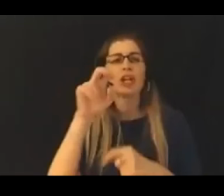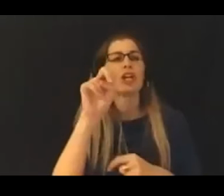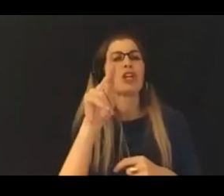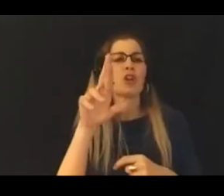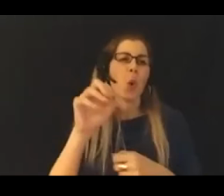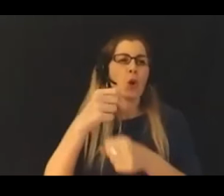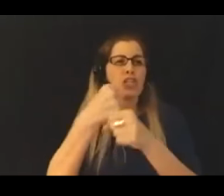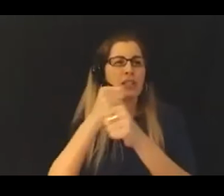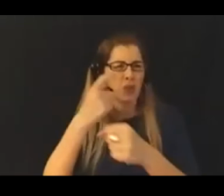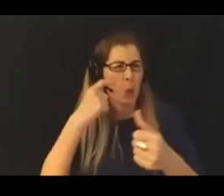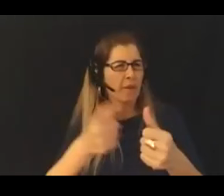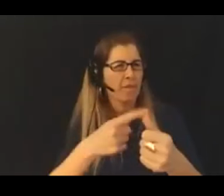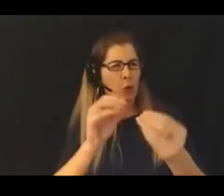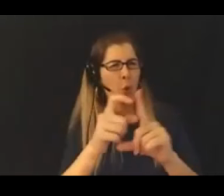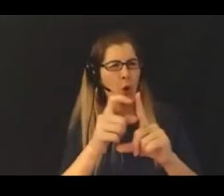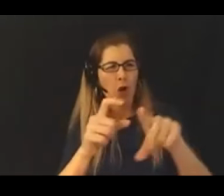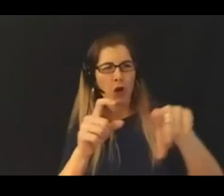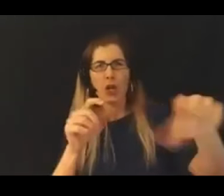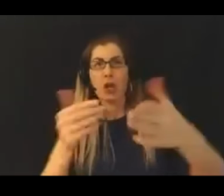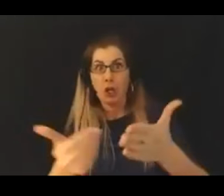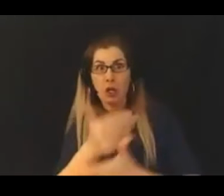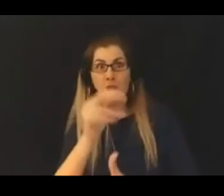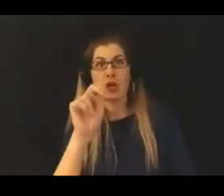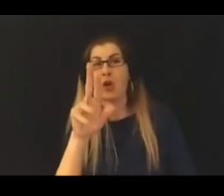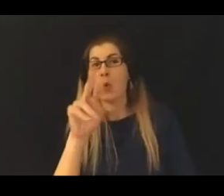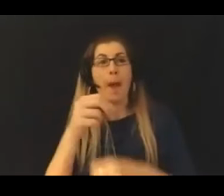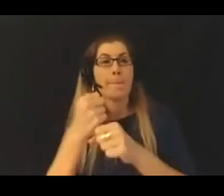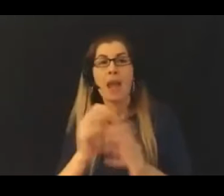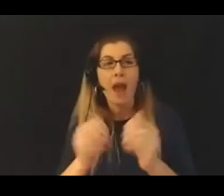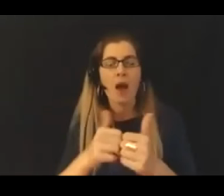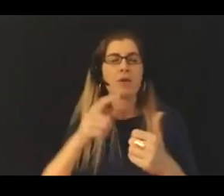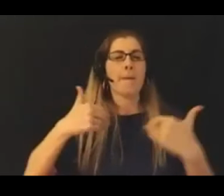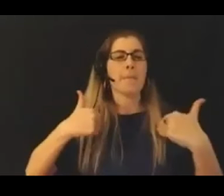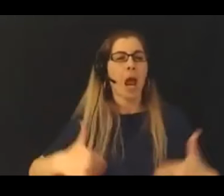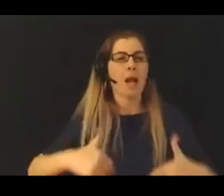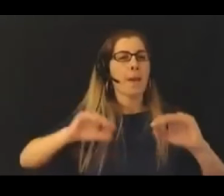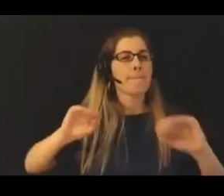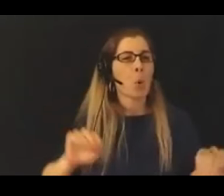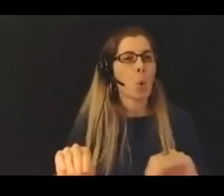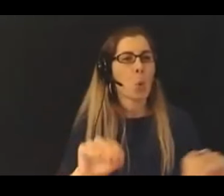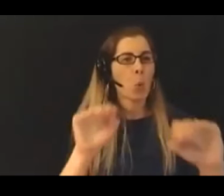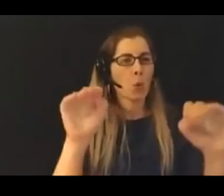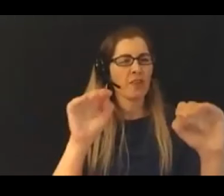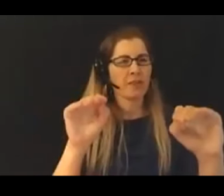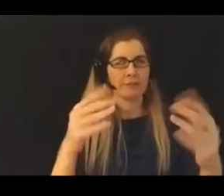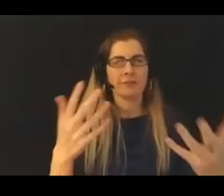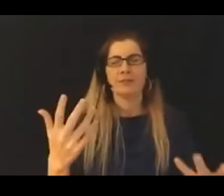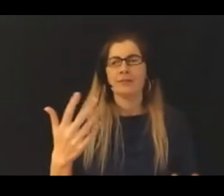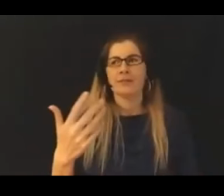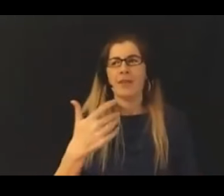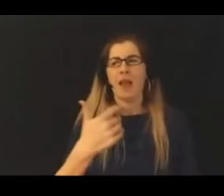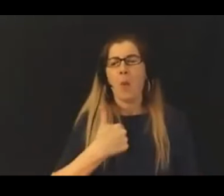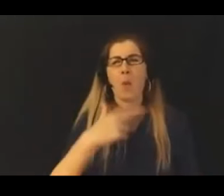first word here, the new neurons, is to engage in physical activity. So I just love that, and I'm fascinated